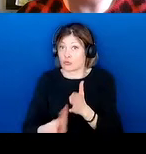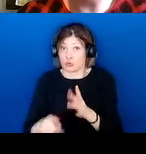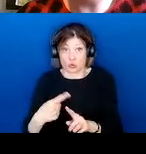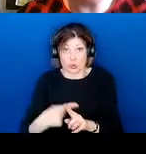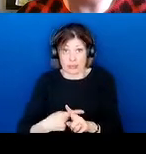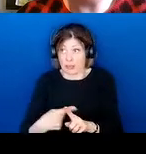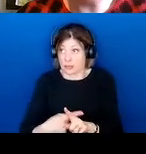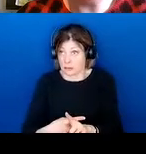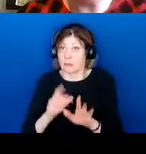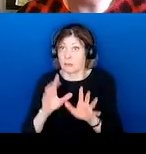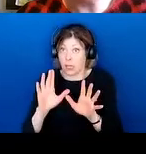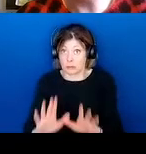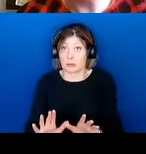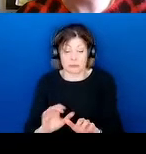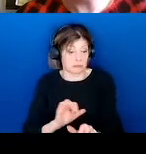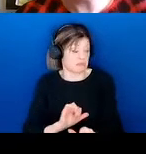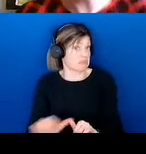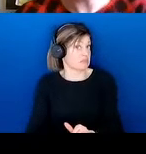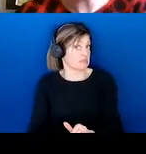seen."